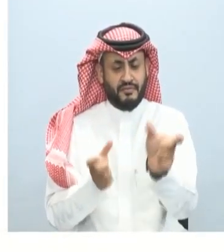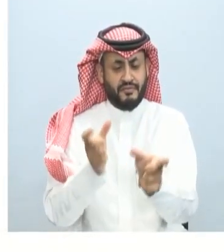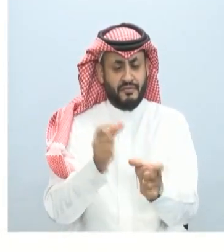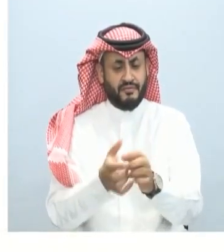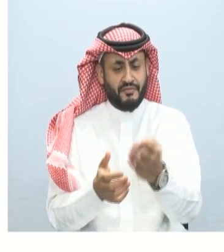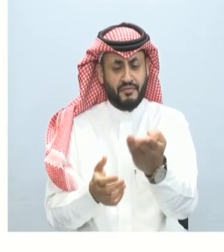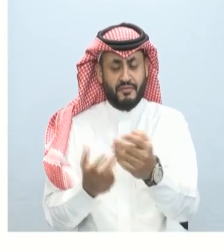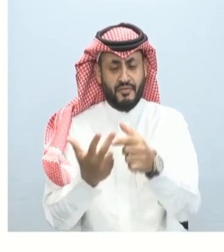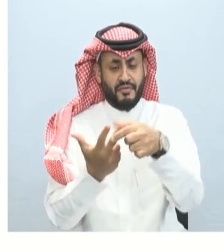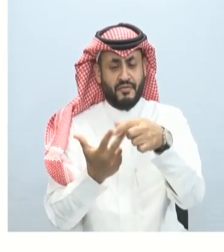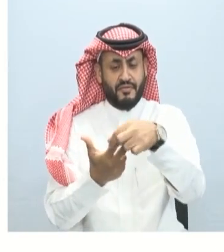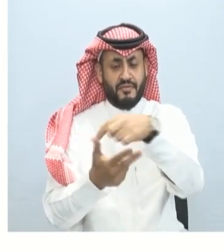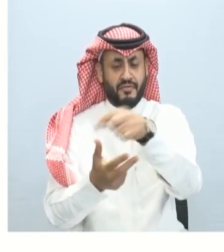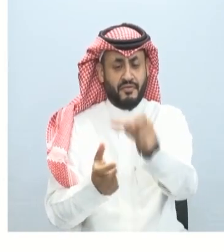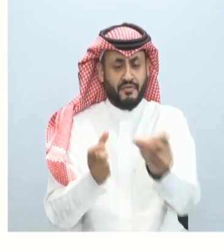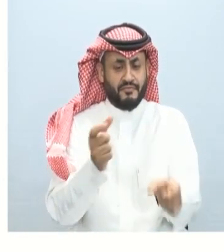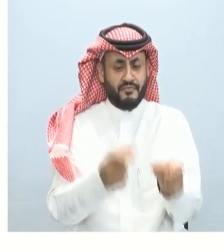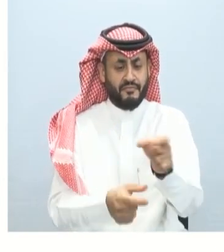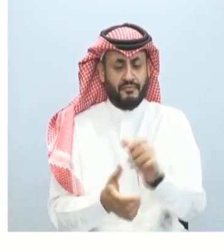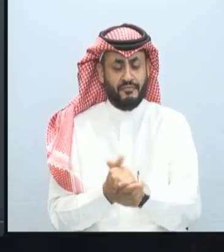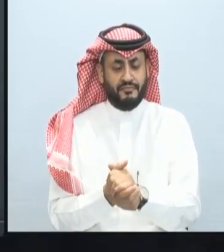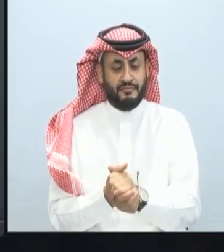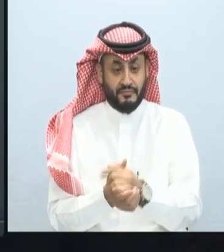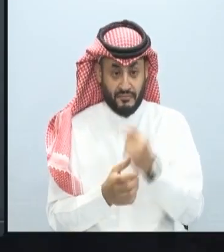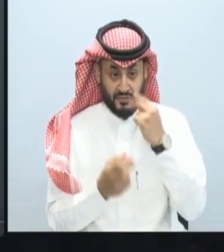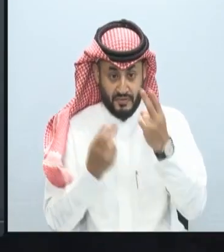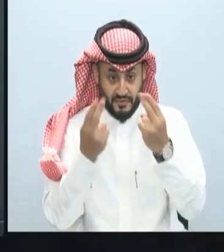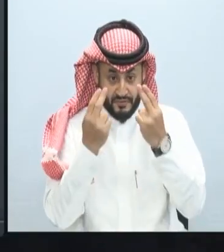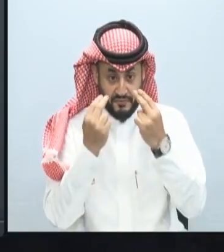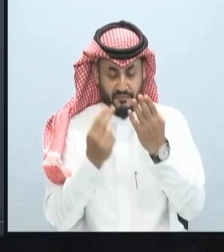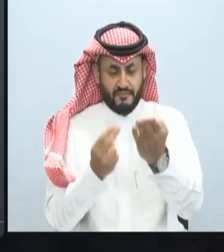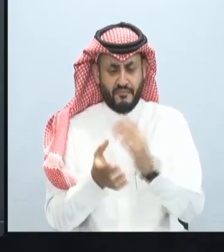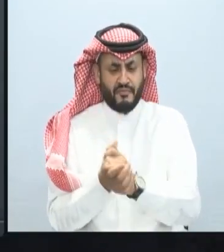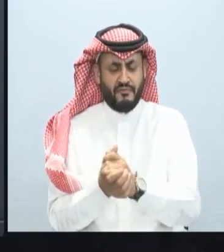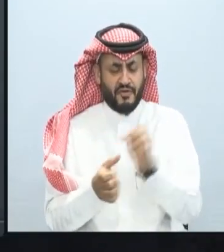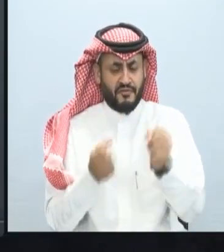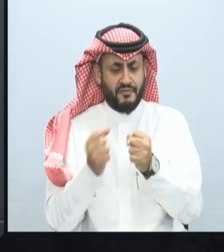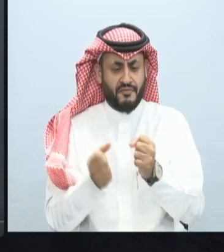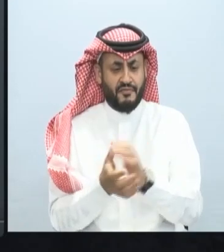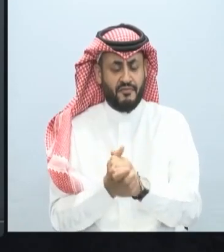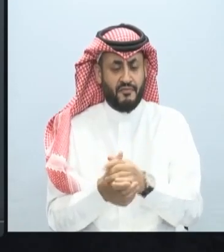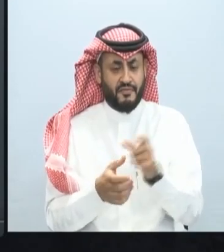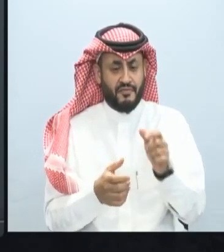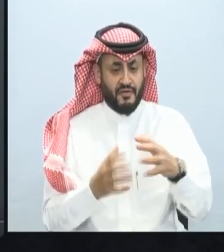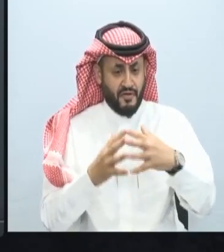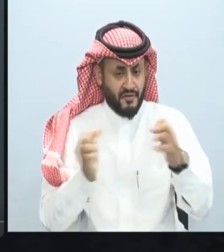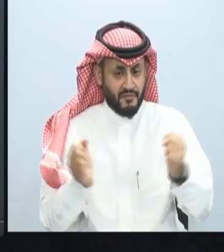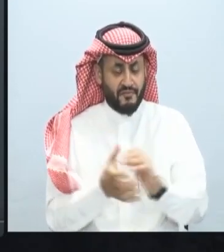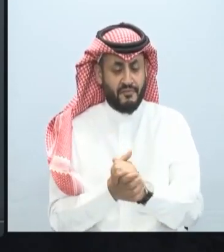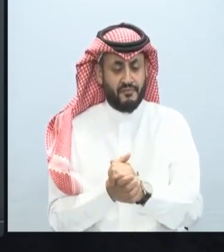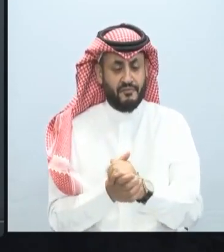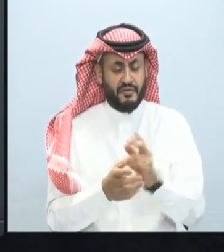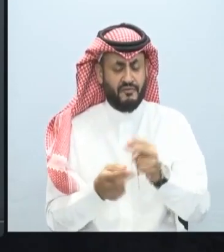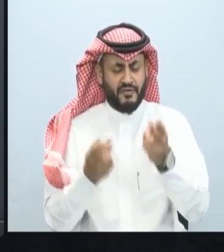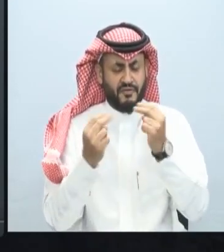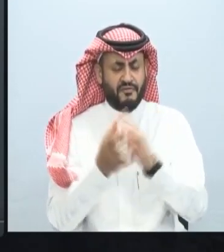with other, others, and another. Note before we start that we're going to revise vocabulary as well, and you can just